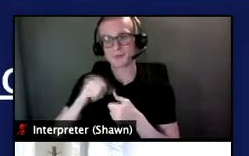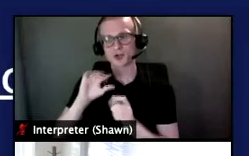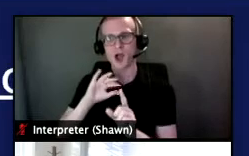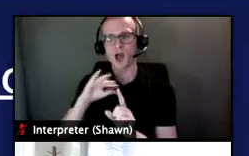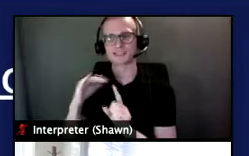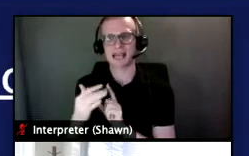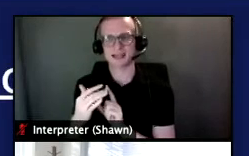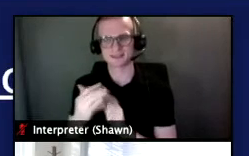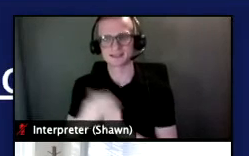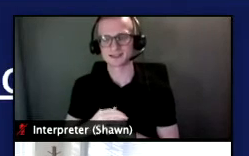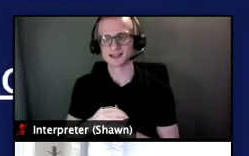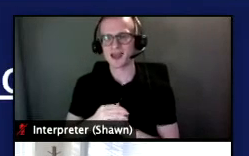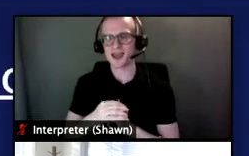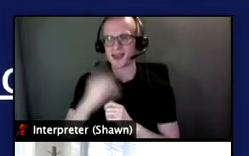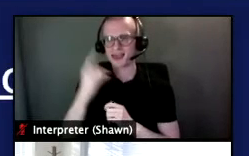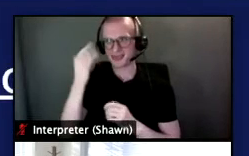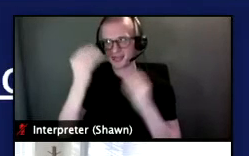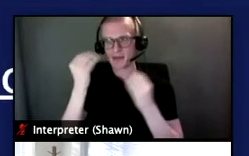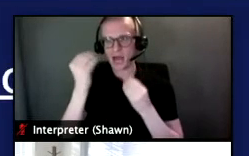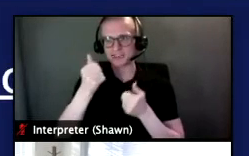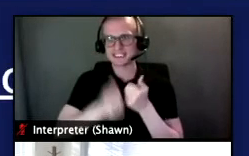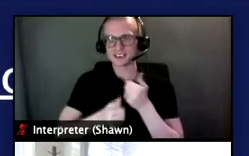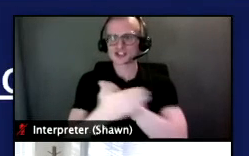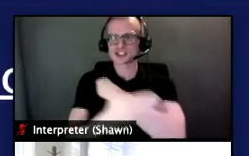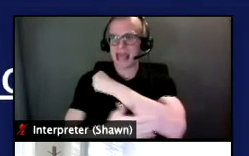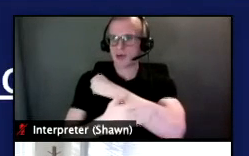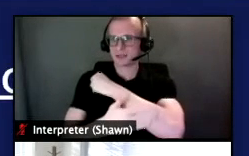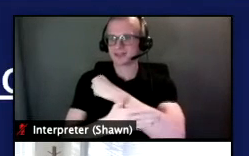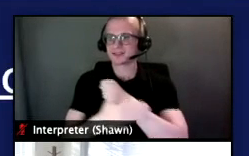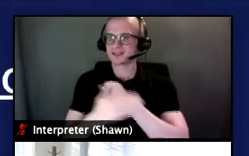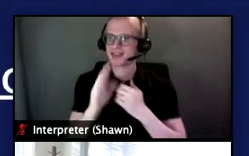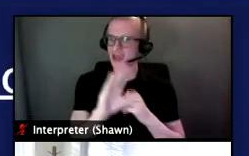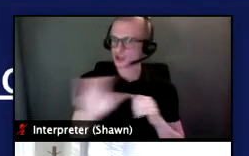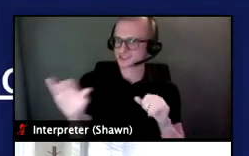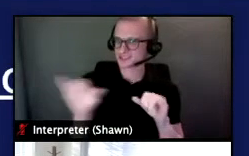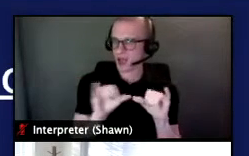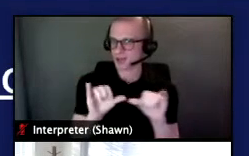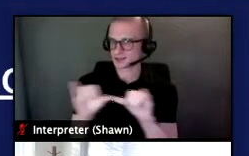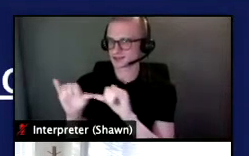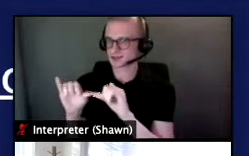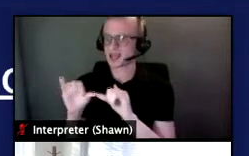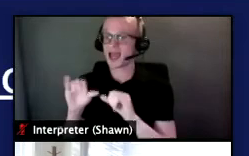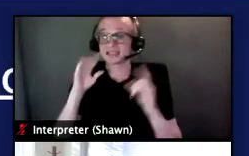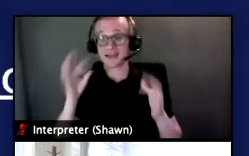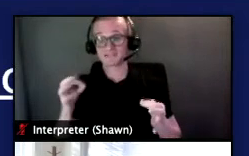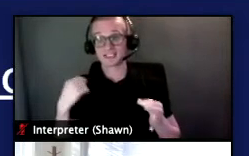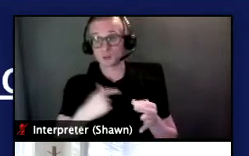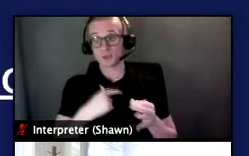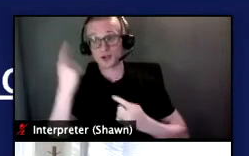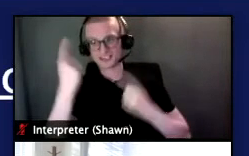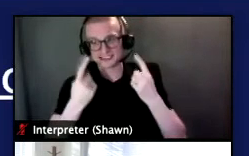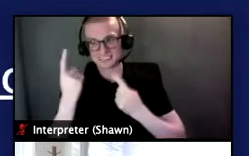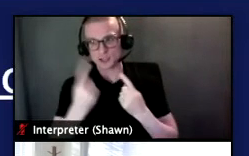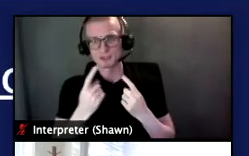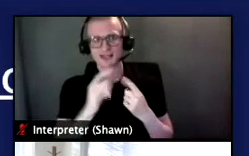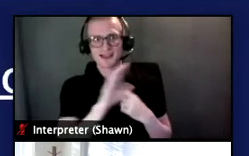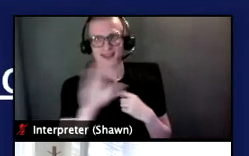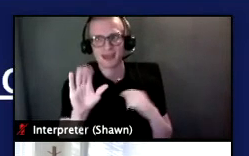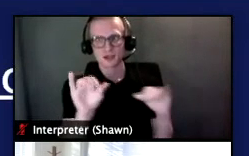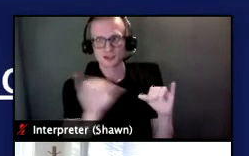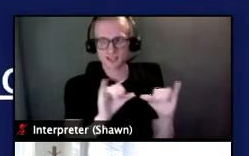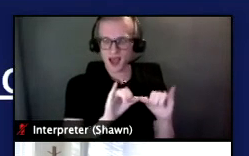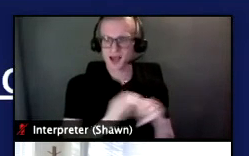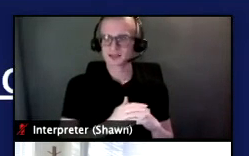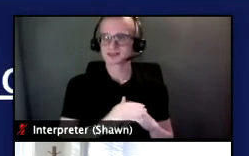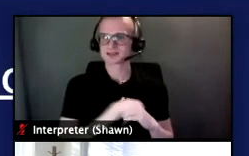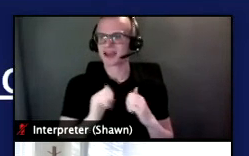in each of the counties, how big are they? And we're definitely taking into consideration the size, the speed of their growth in